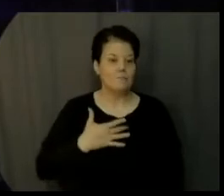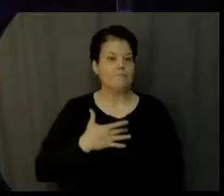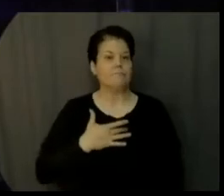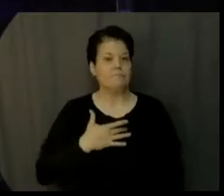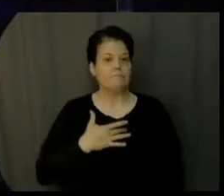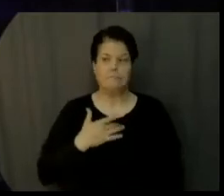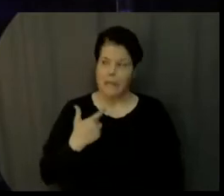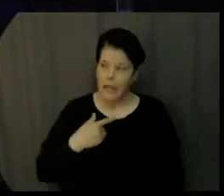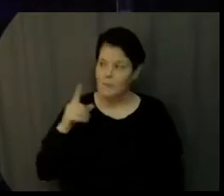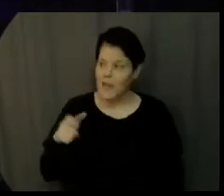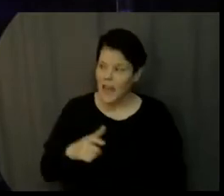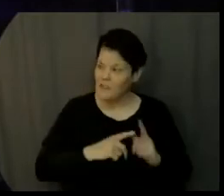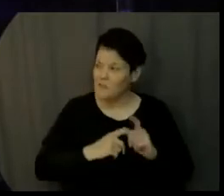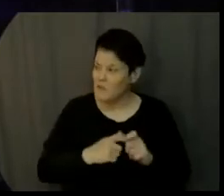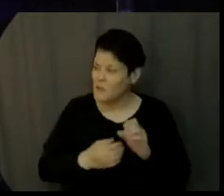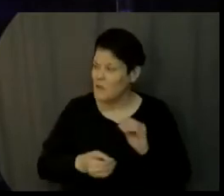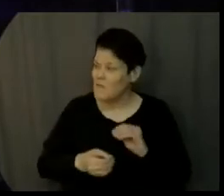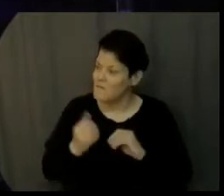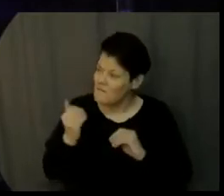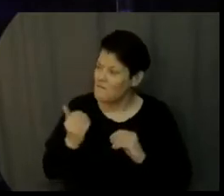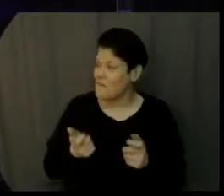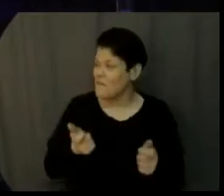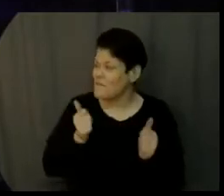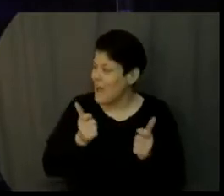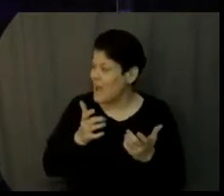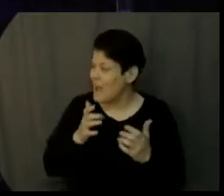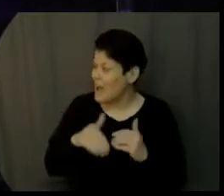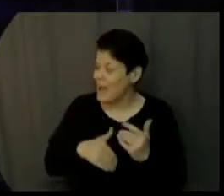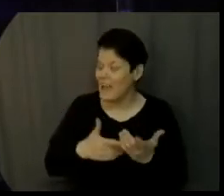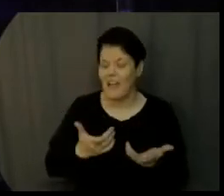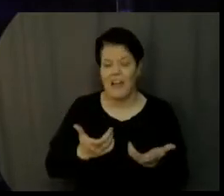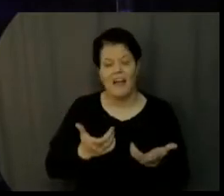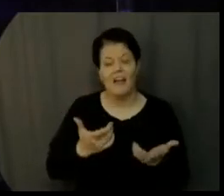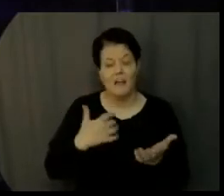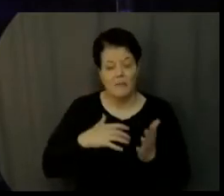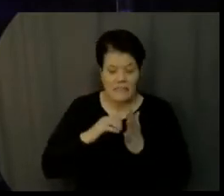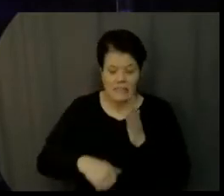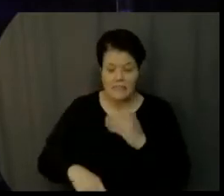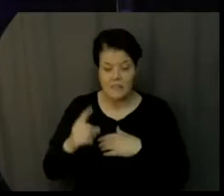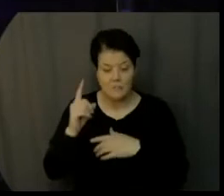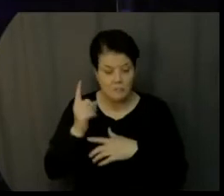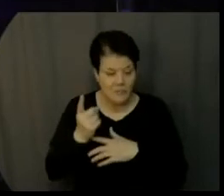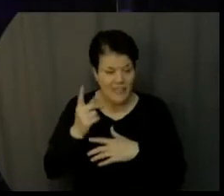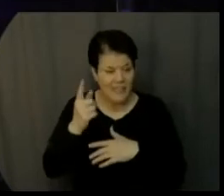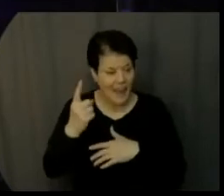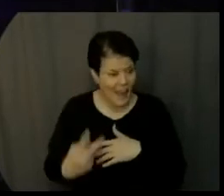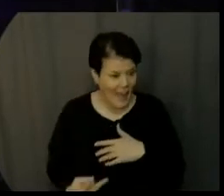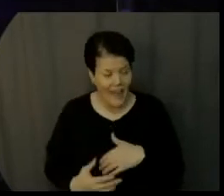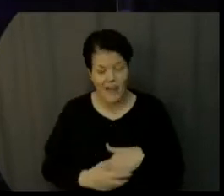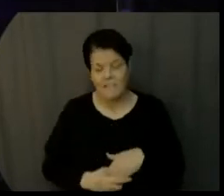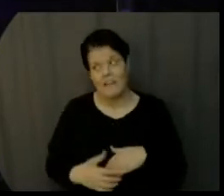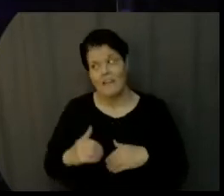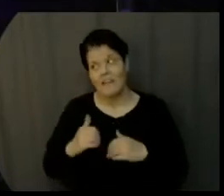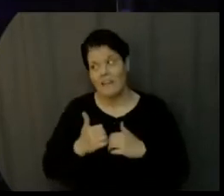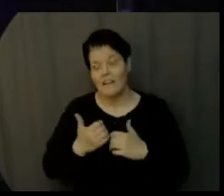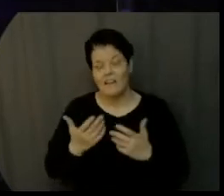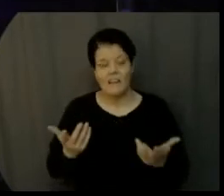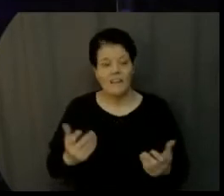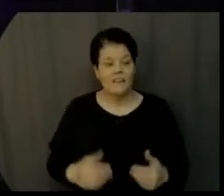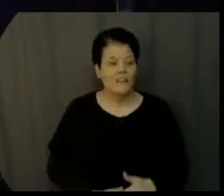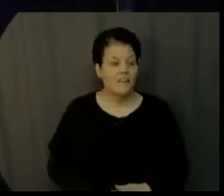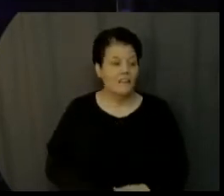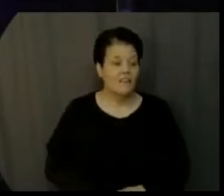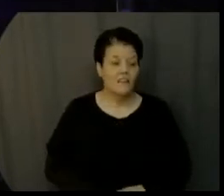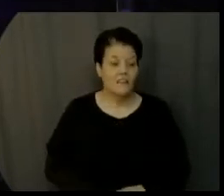knock 30 seconds off this mile and a half. That's going to be hard. Because 10 minutes and 15 seconds